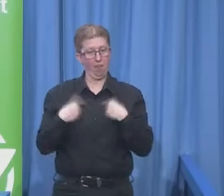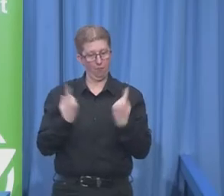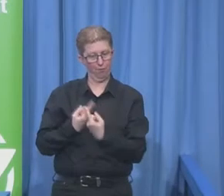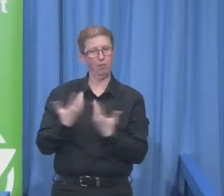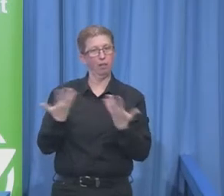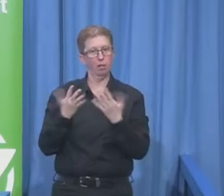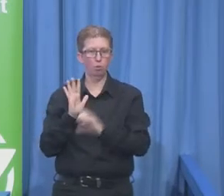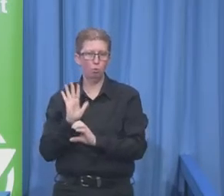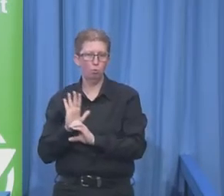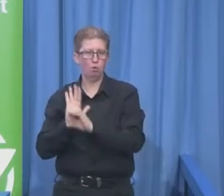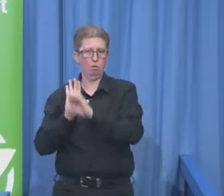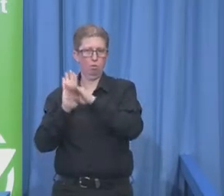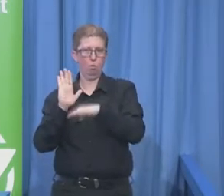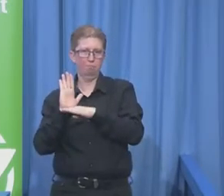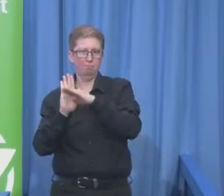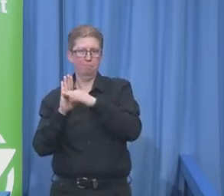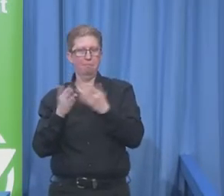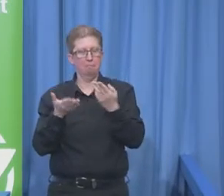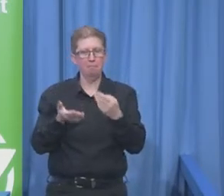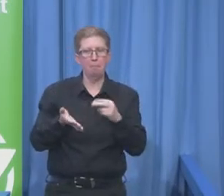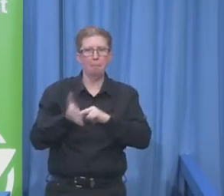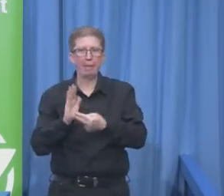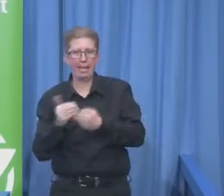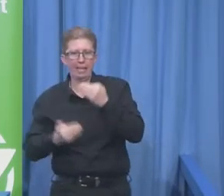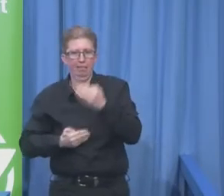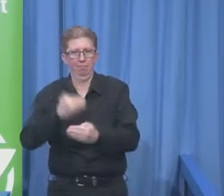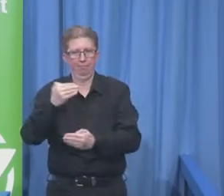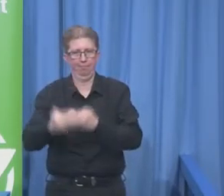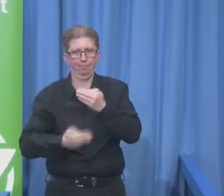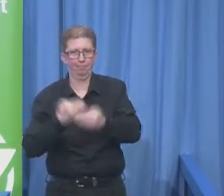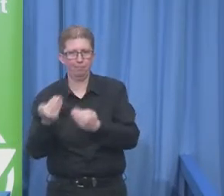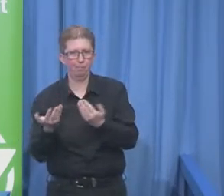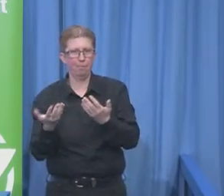requirements, and we train our candidates on a variety of